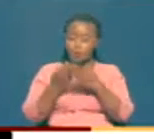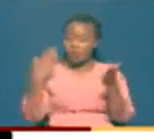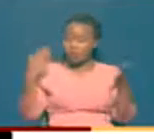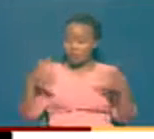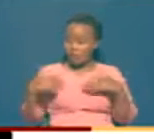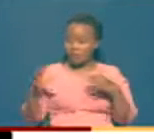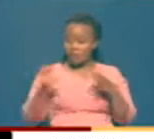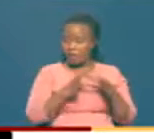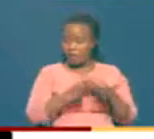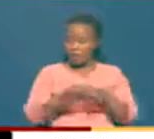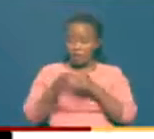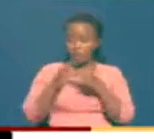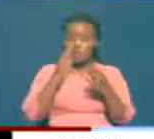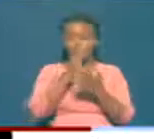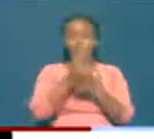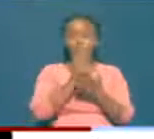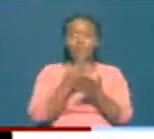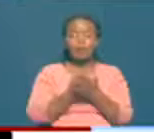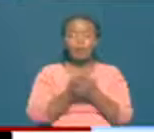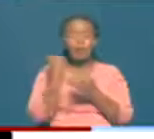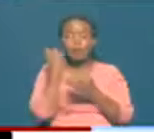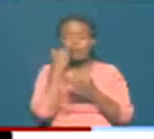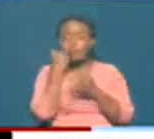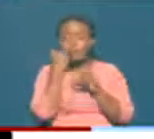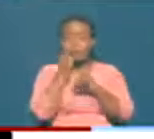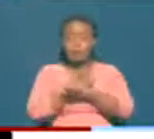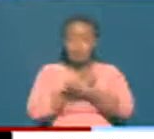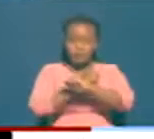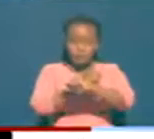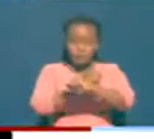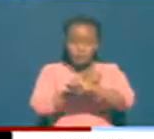program on disease control.